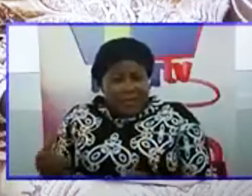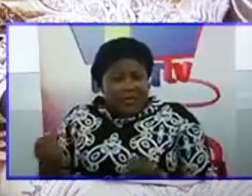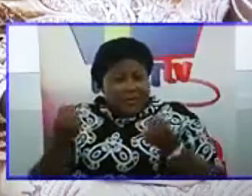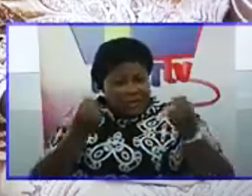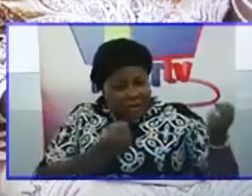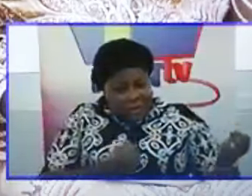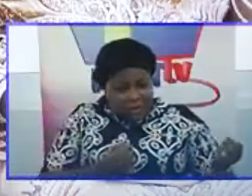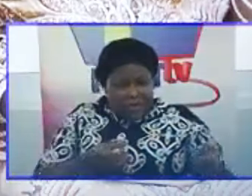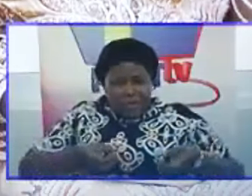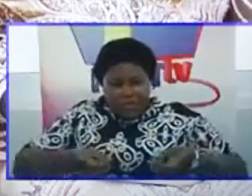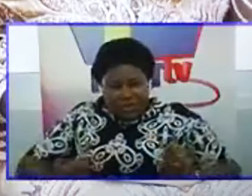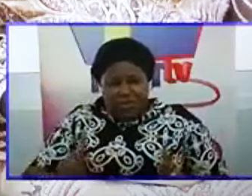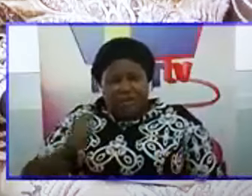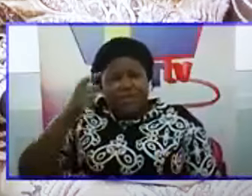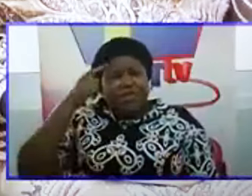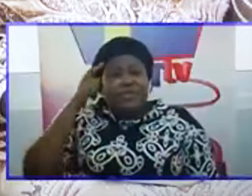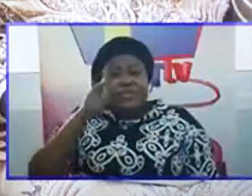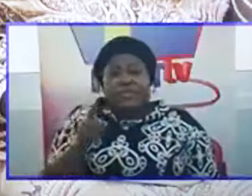opportunity.